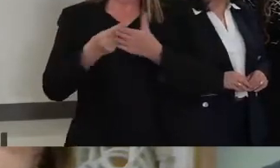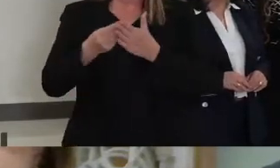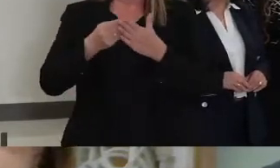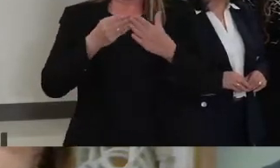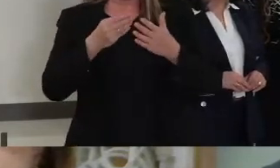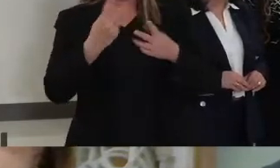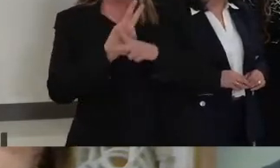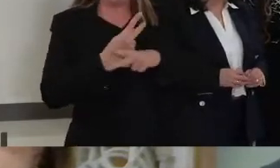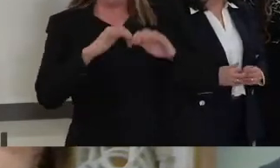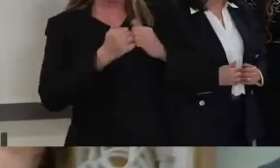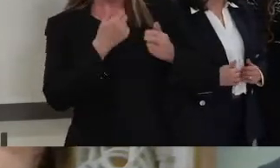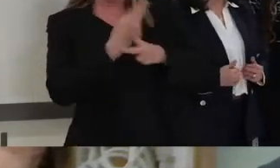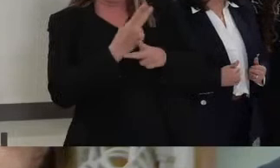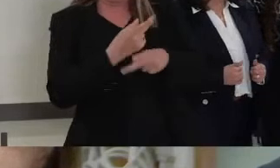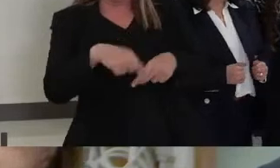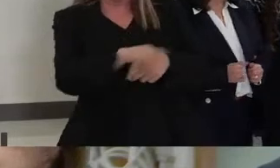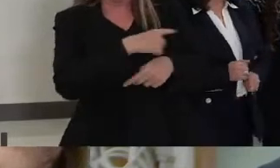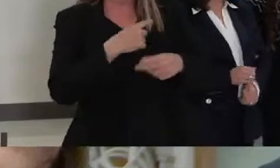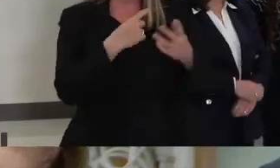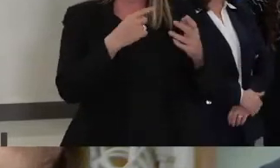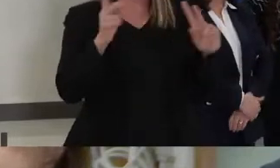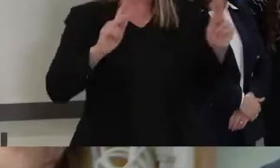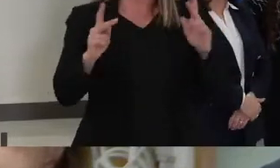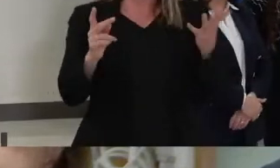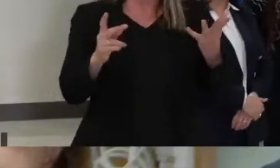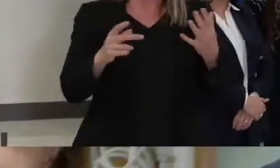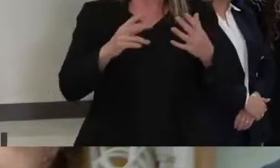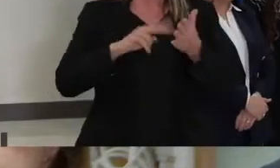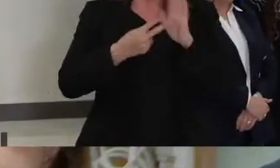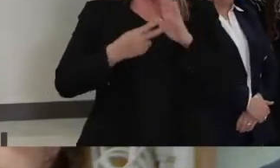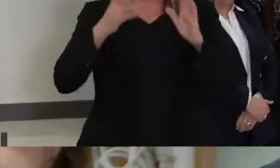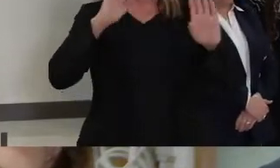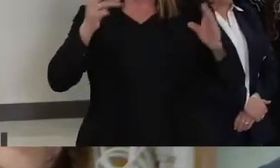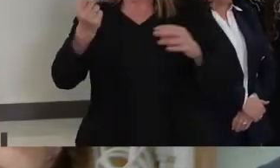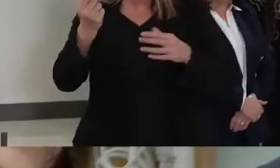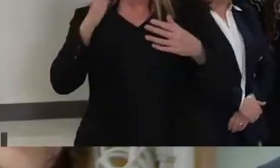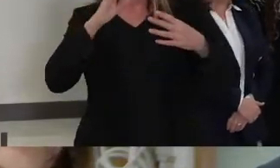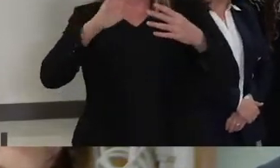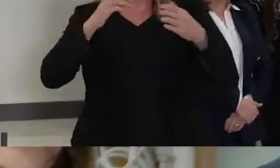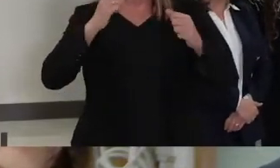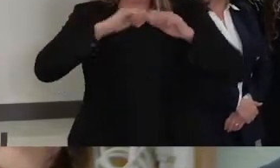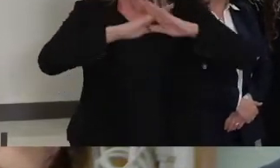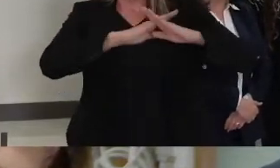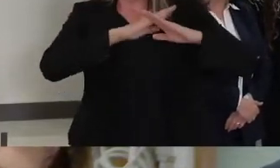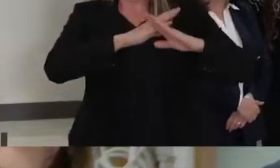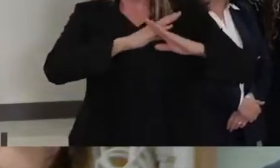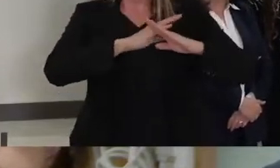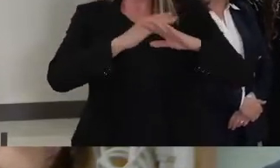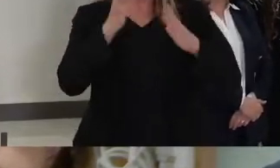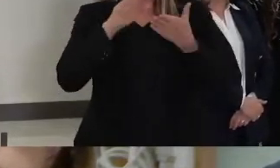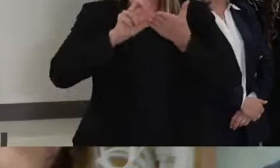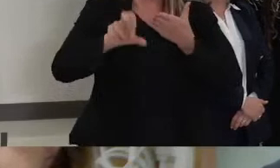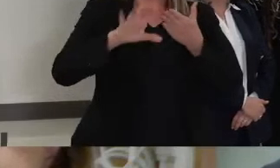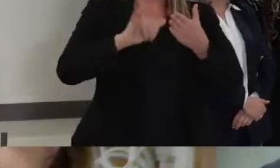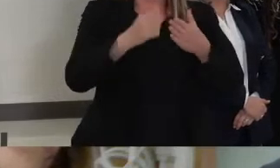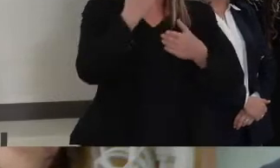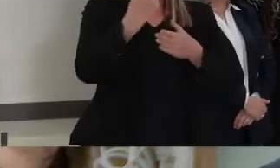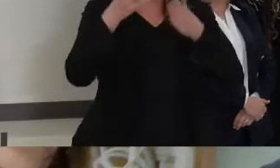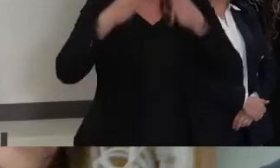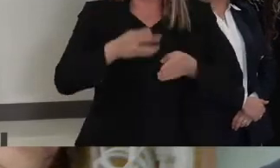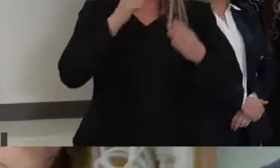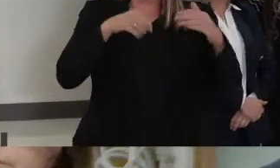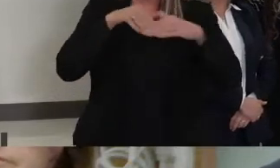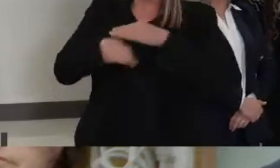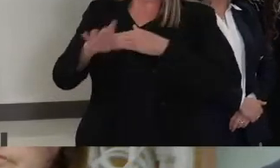these individuals, well, all of a sudden there will be a lot more focus on prevention. All of a sudden there will be a lot more investment on that one individual who comes into my